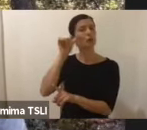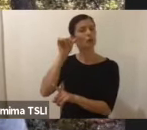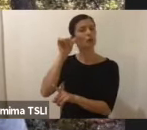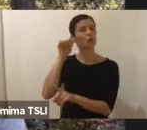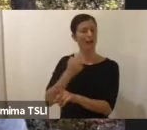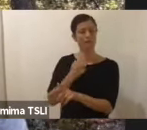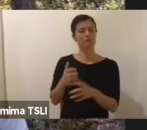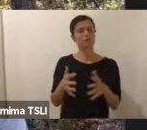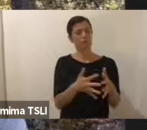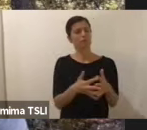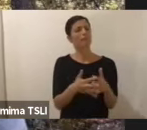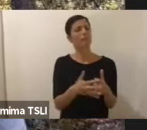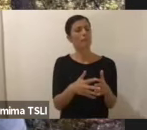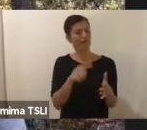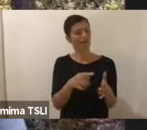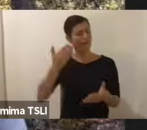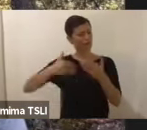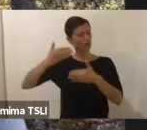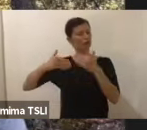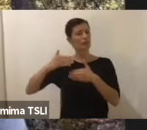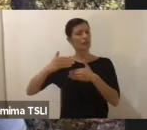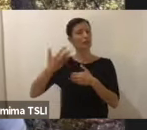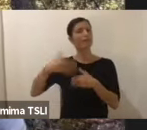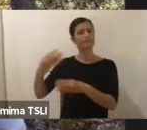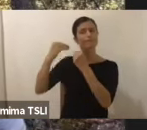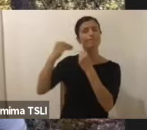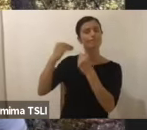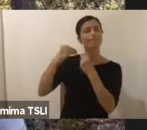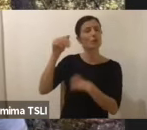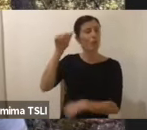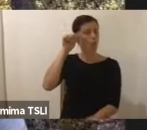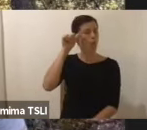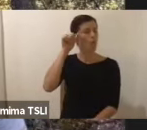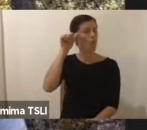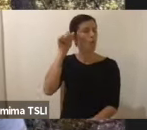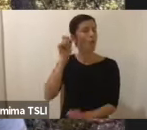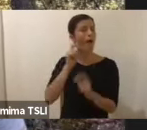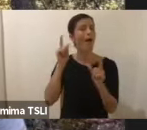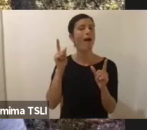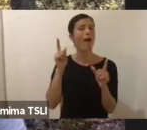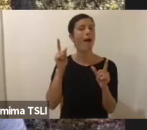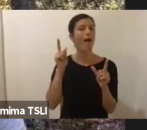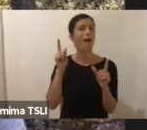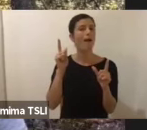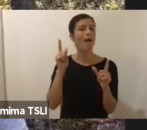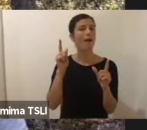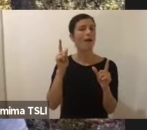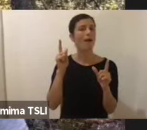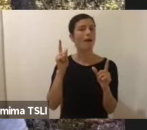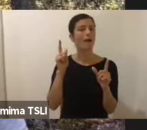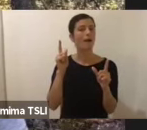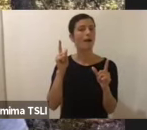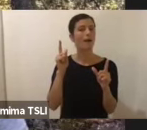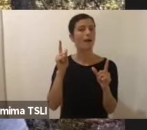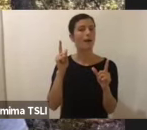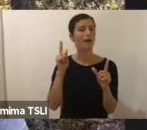i was raised in a lot of countercultural circles so um i knew and i was